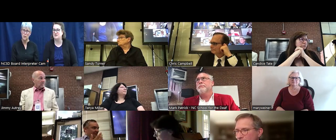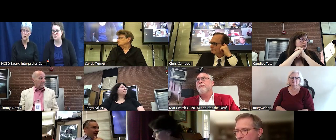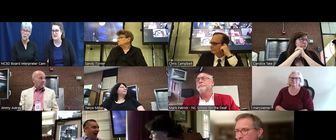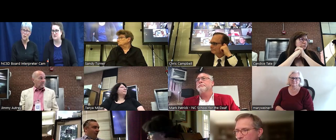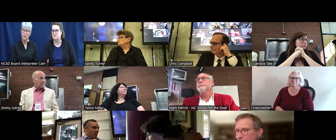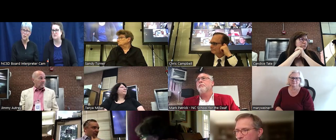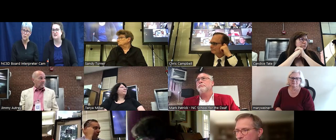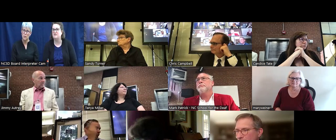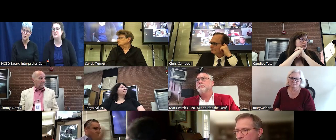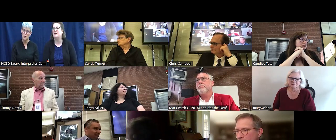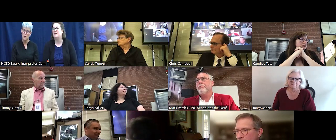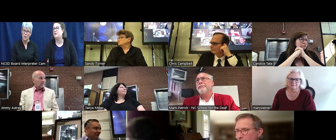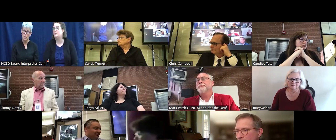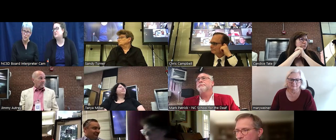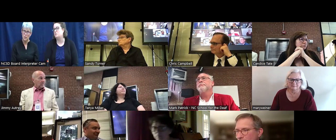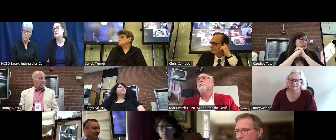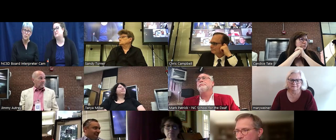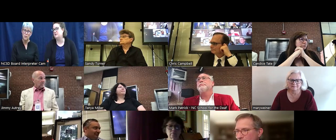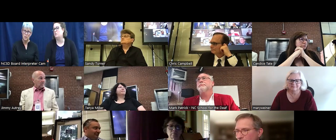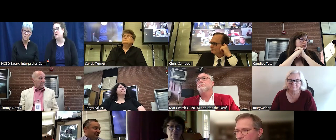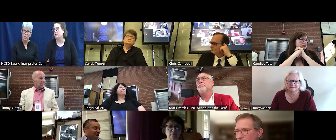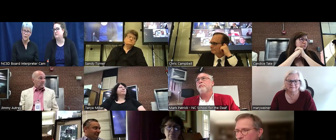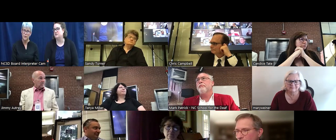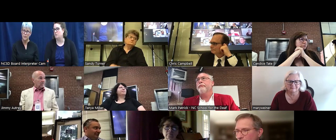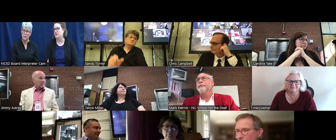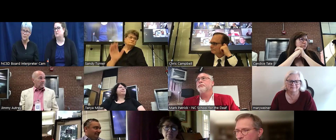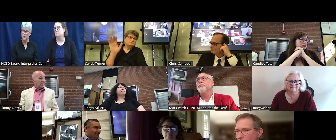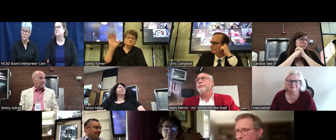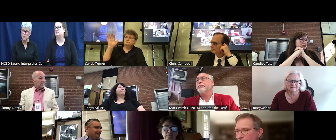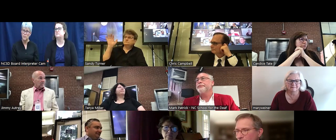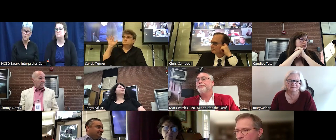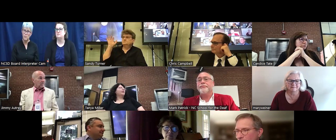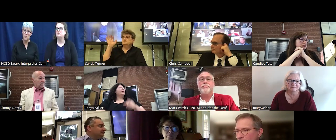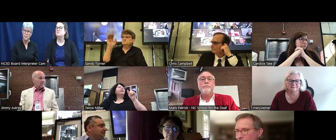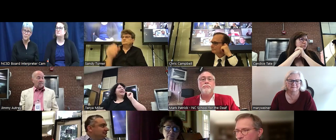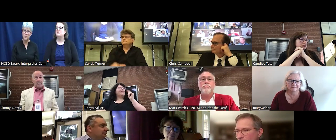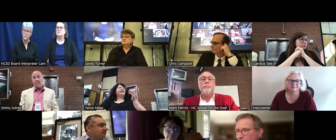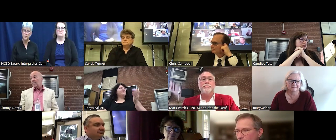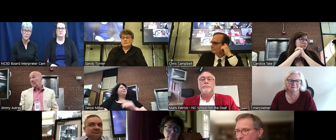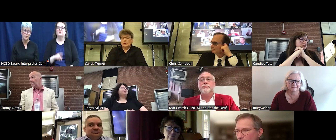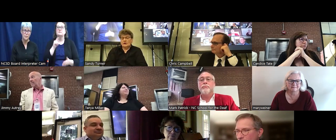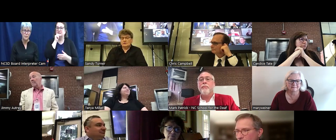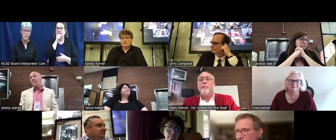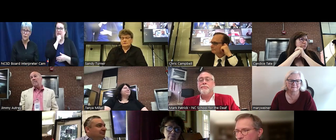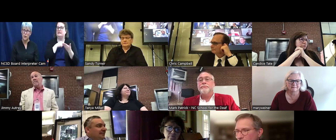It's not just House Bill 11 that we would want to be aware of as well.